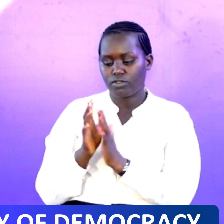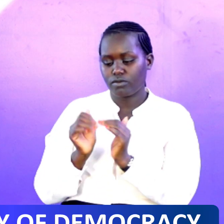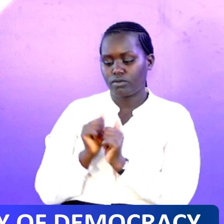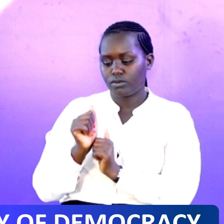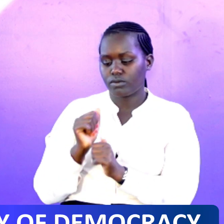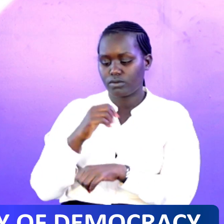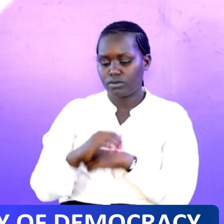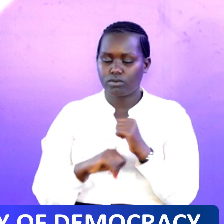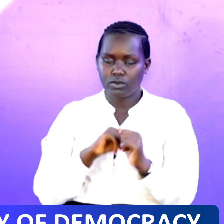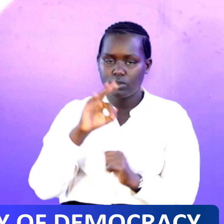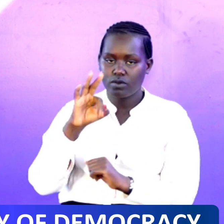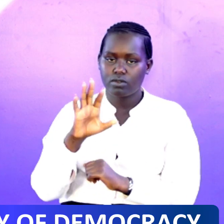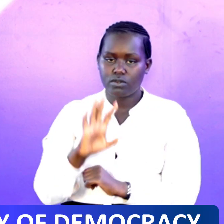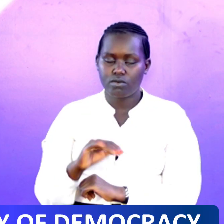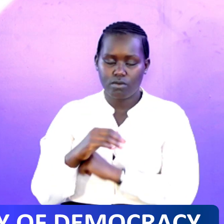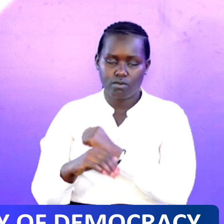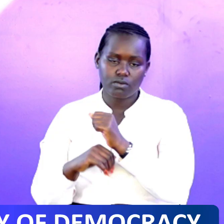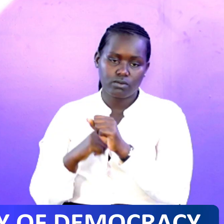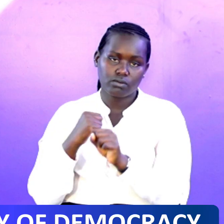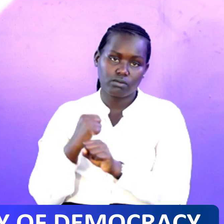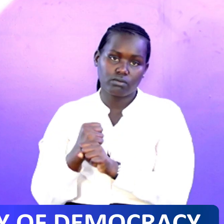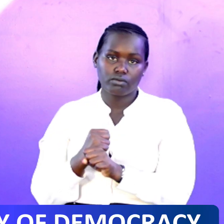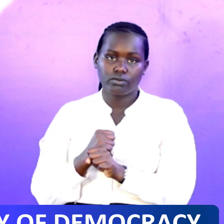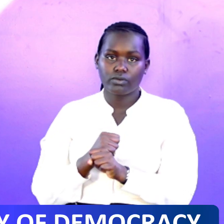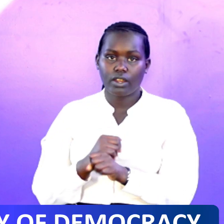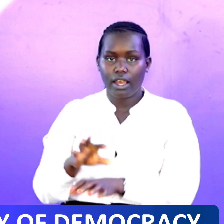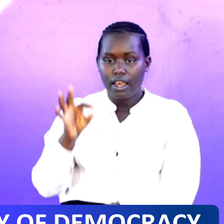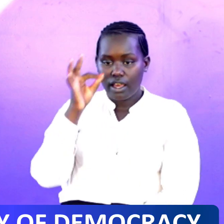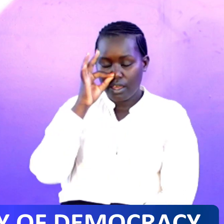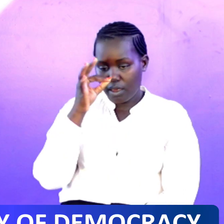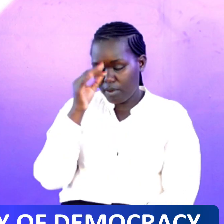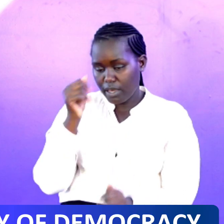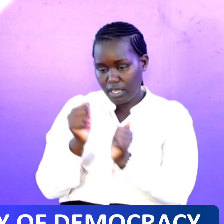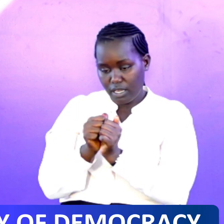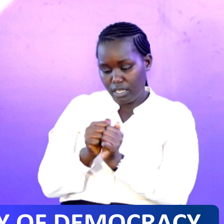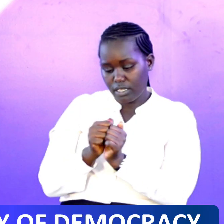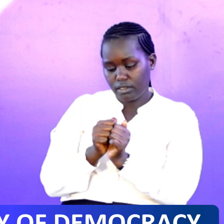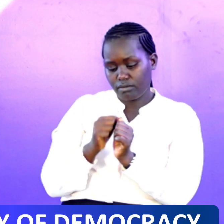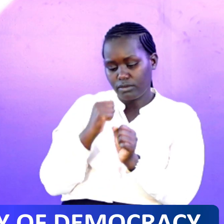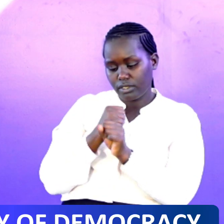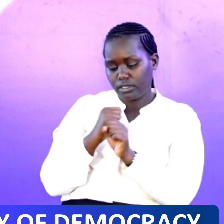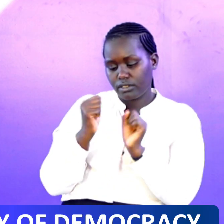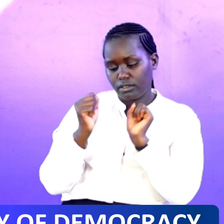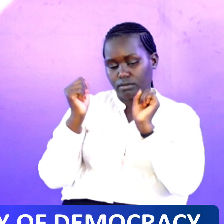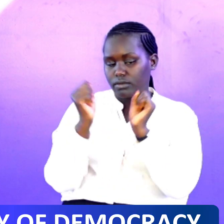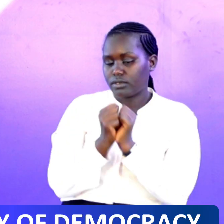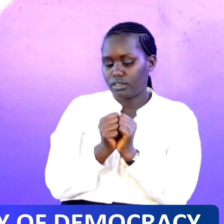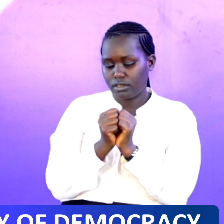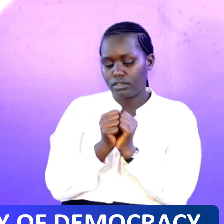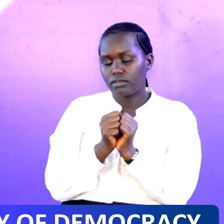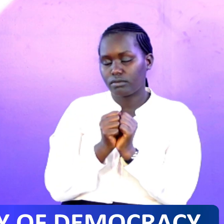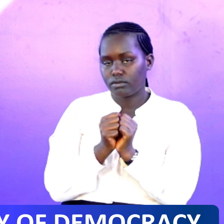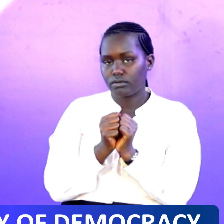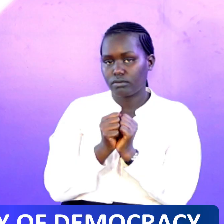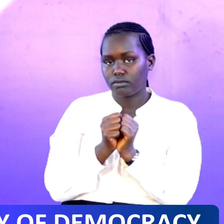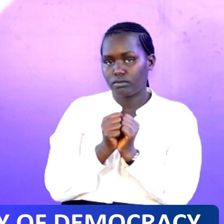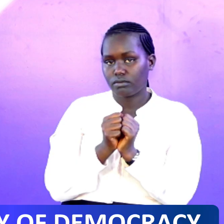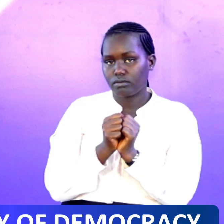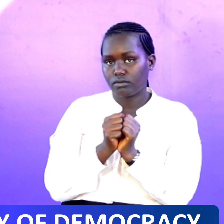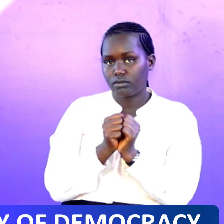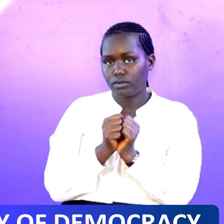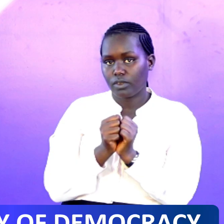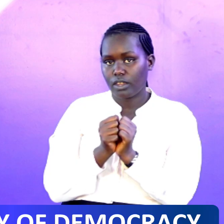years. Kenyatta did 15. Kibaki did 10, isn't it? And Uhuru did 10. Uhuru did 10. Those are 35, isn't it?